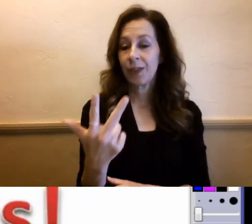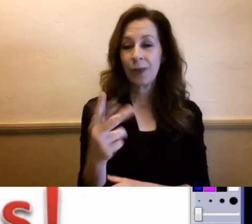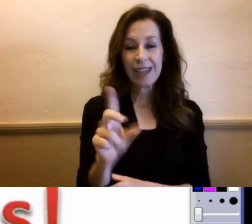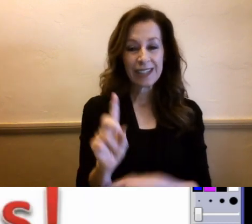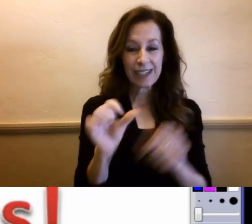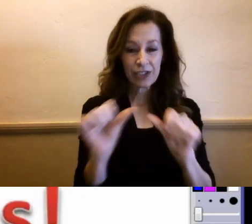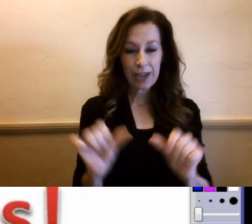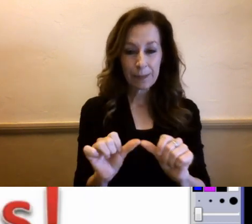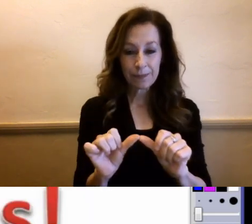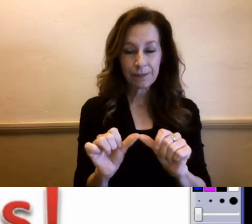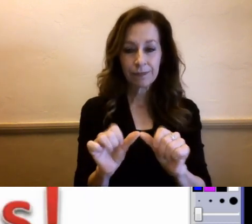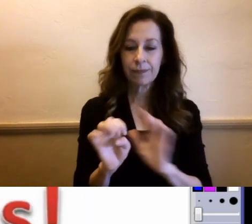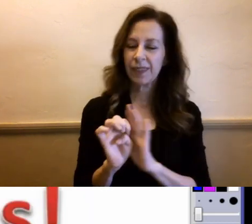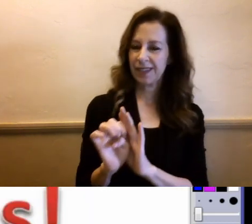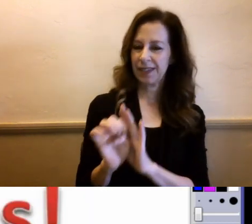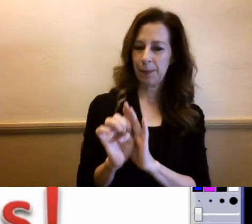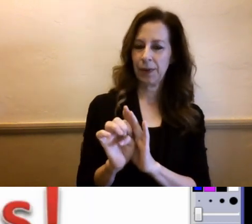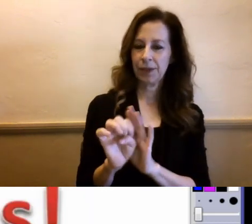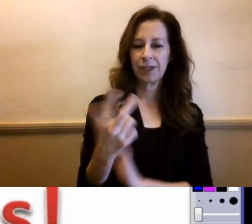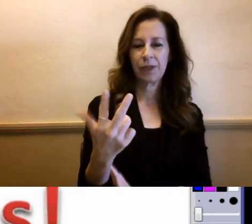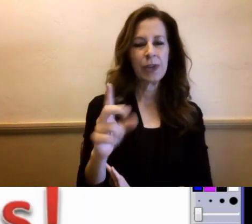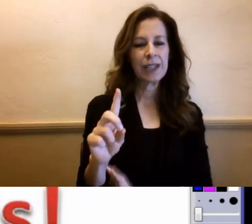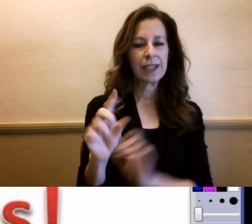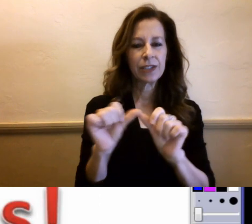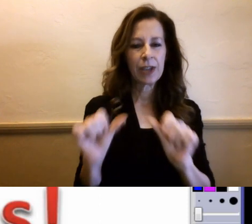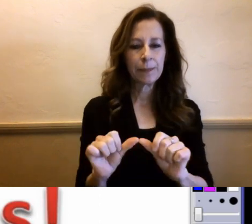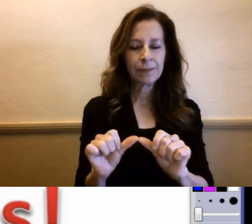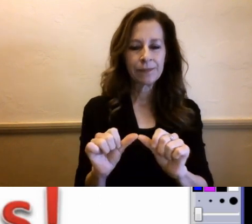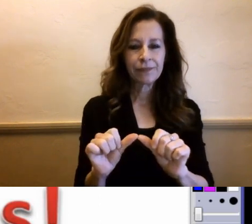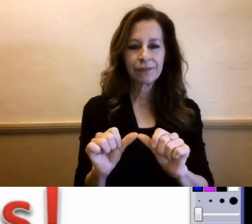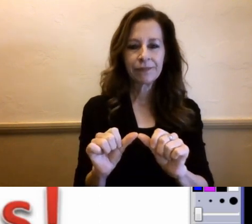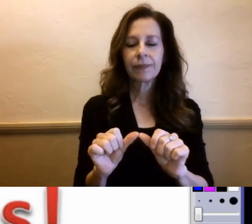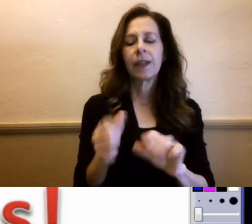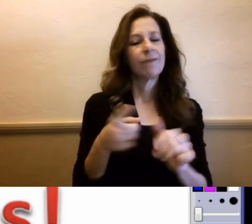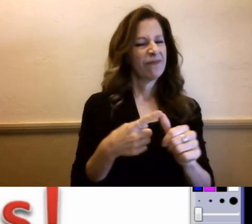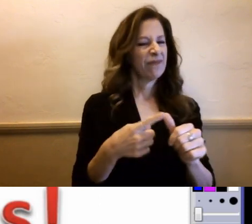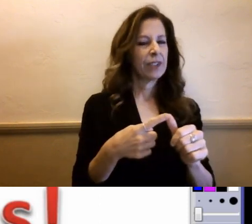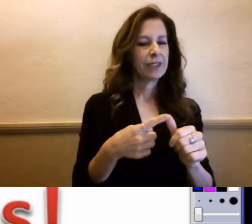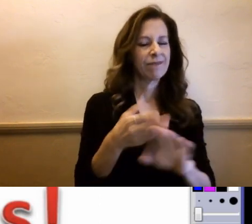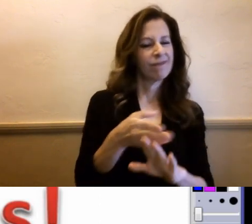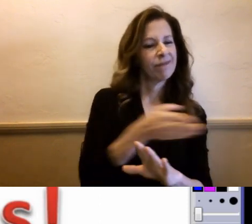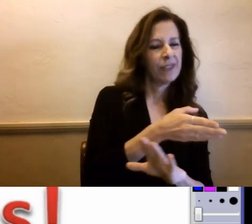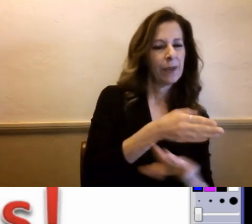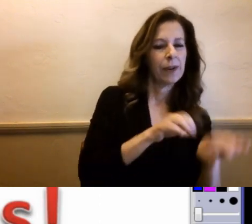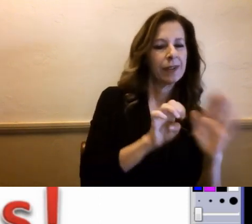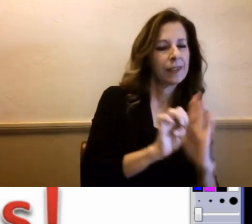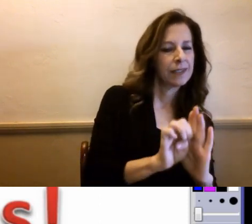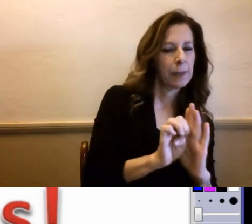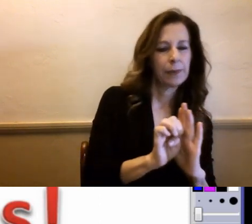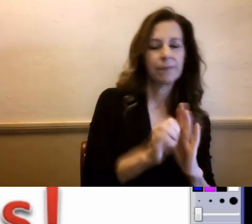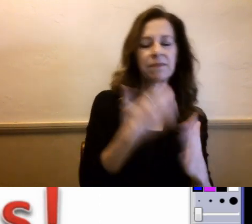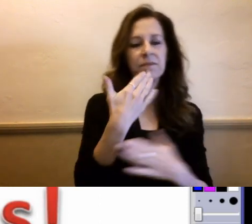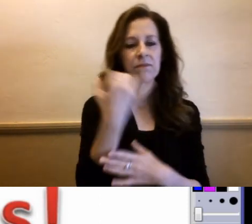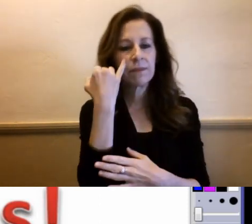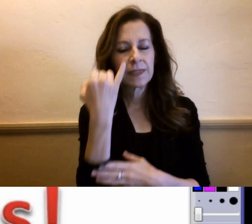All right, 3D shapes. So some examples of 3D shapes. Before I get into the examples,